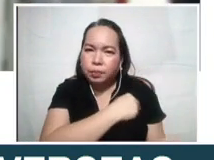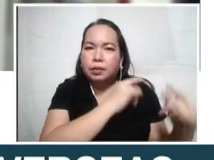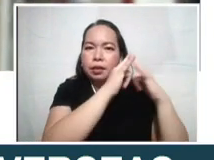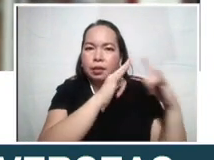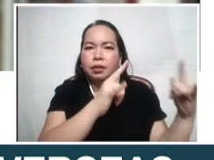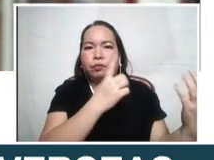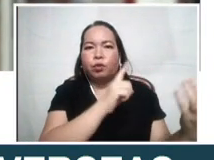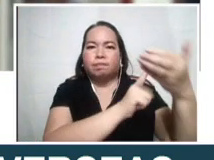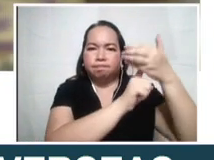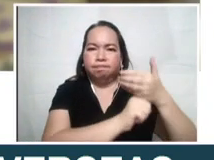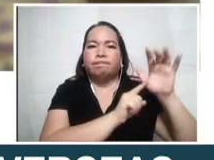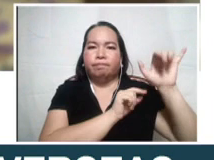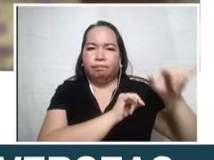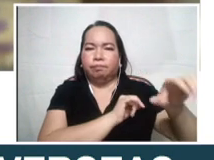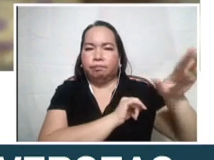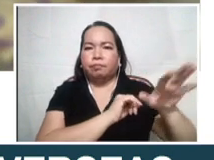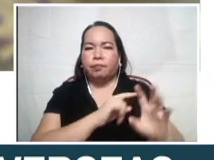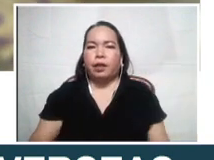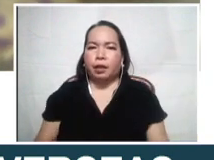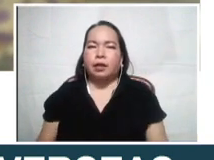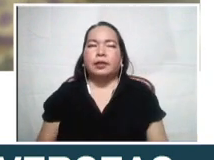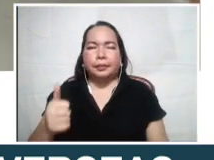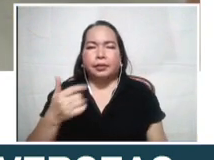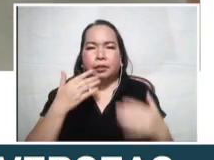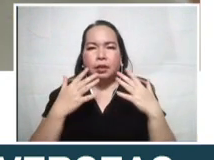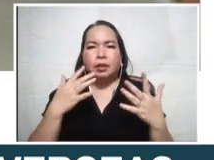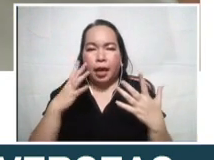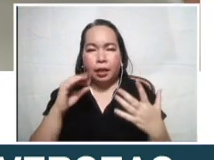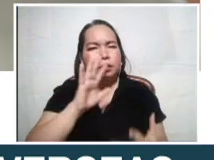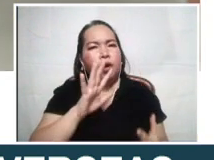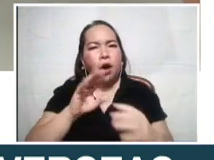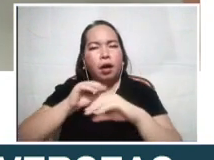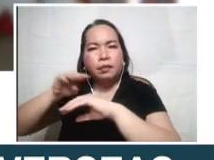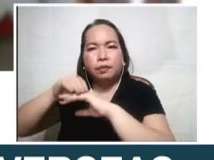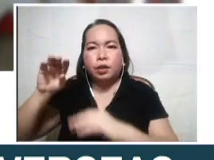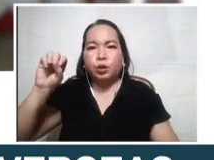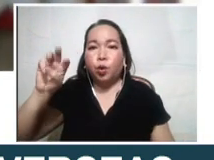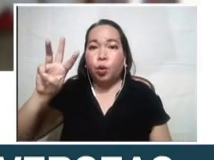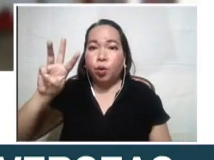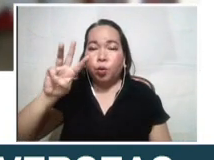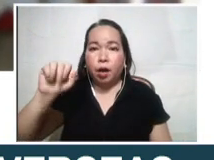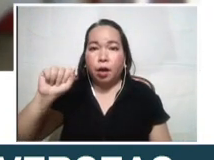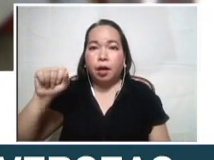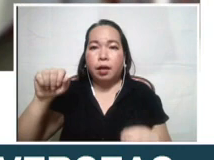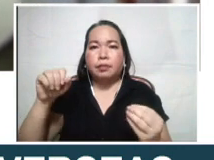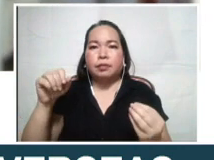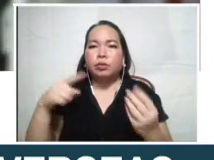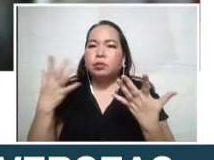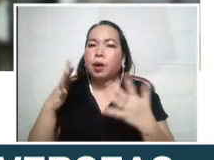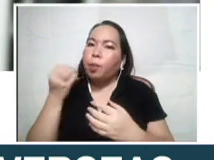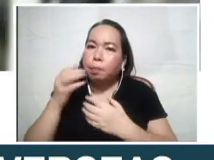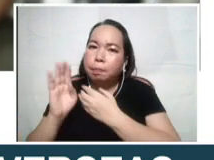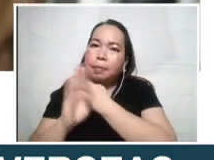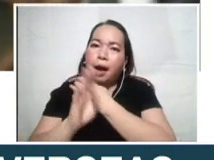you've advised OWA to resurrect the Balik Pilipinas, Balik Livelihood program for our returning OFWs. But this would be another chunk